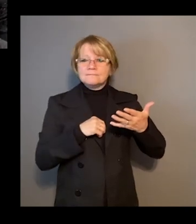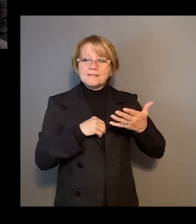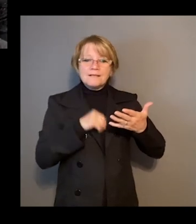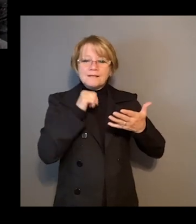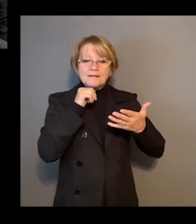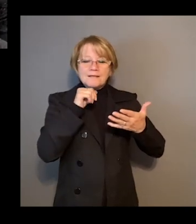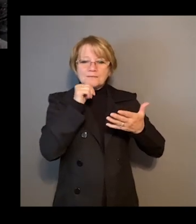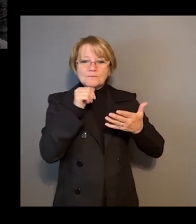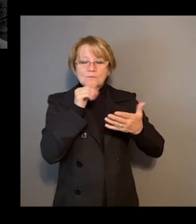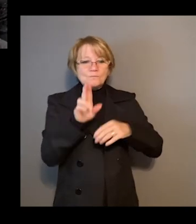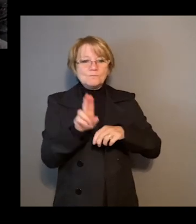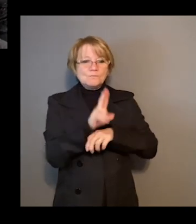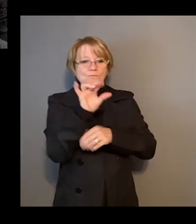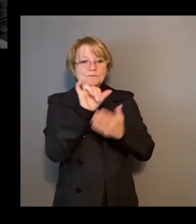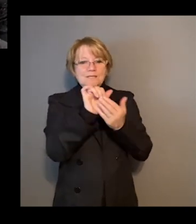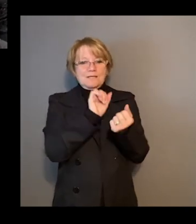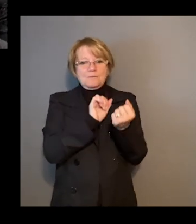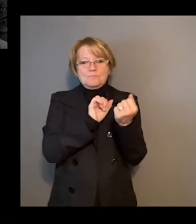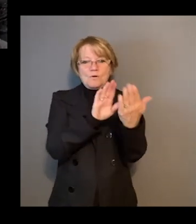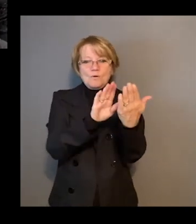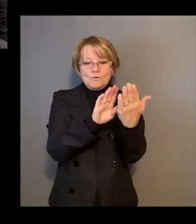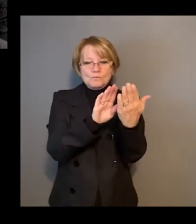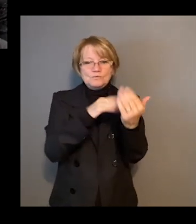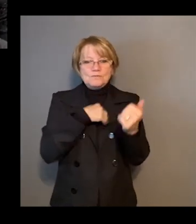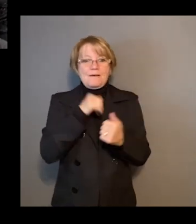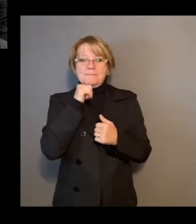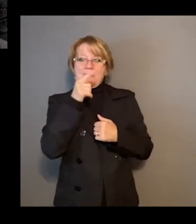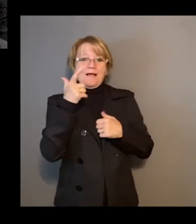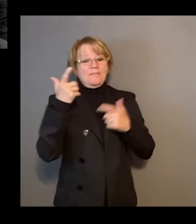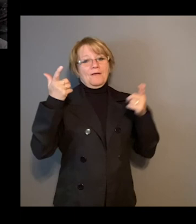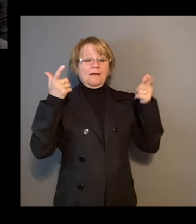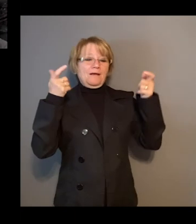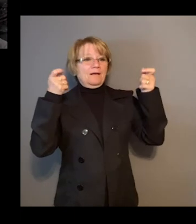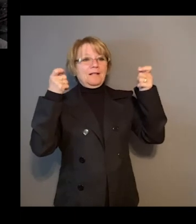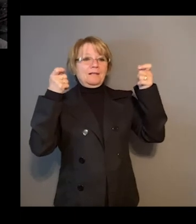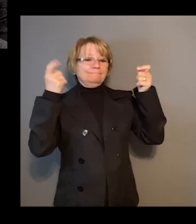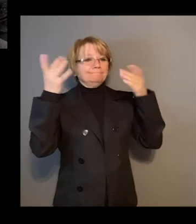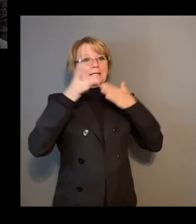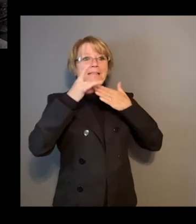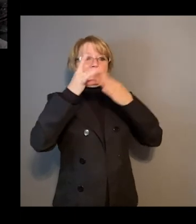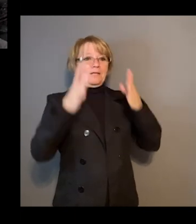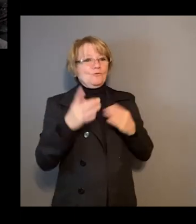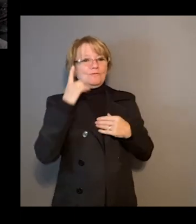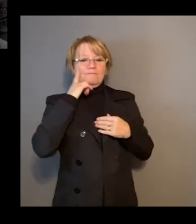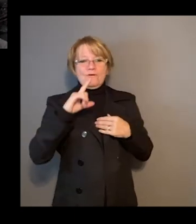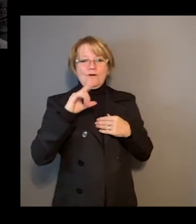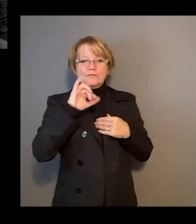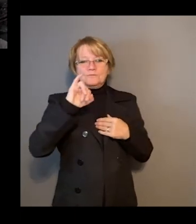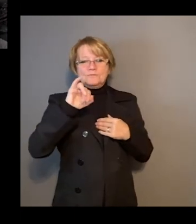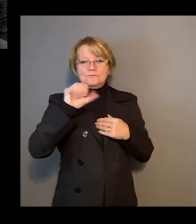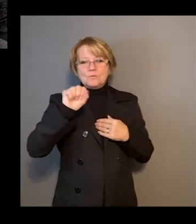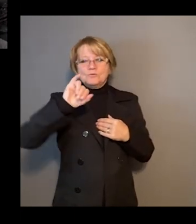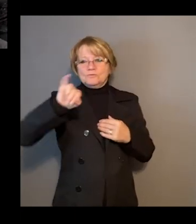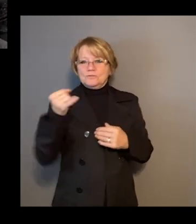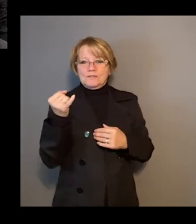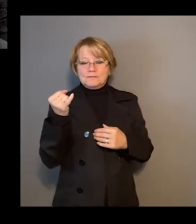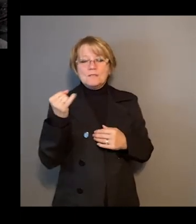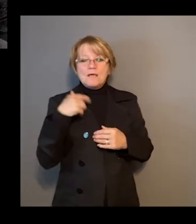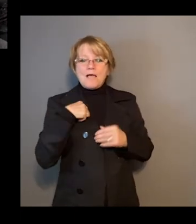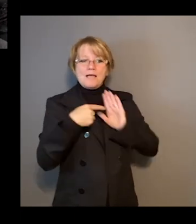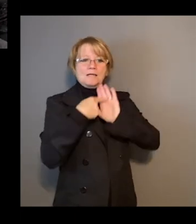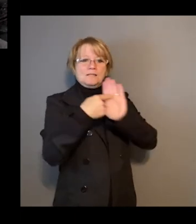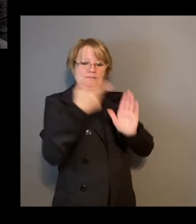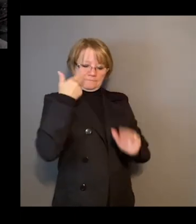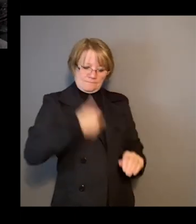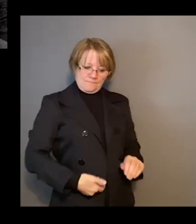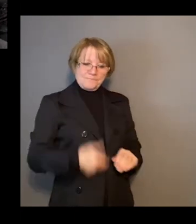the messiah of social justice education. I try to put myself out there as Engin. I mean, as Telly would tell you, I'm his